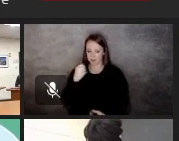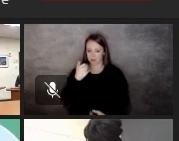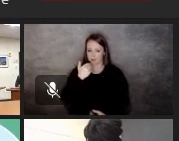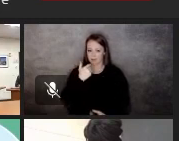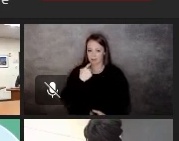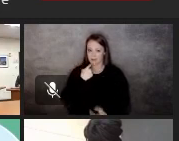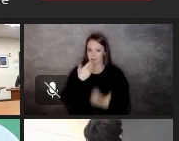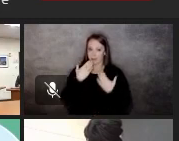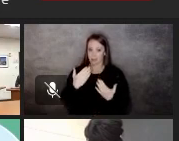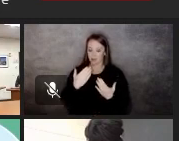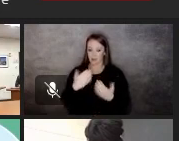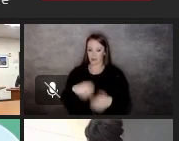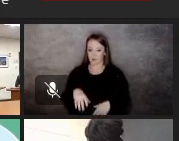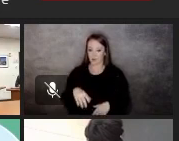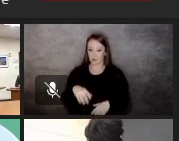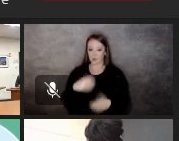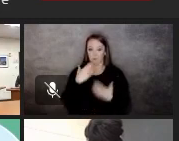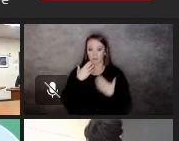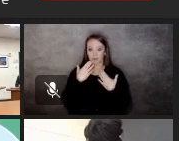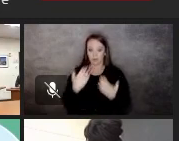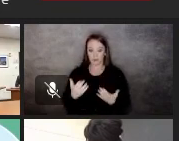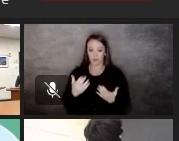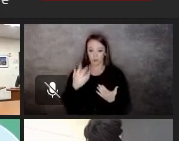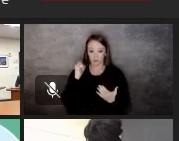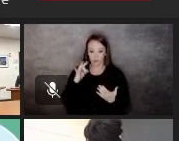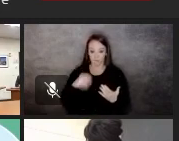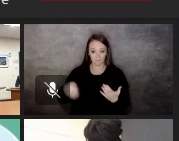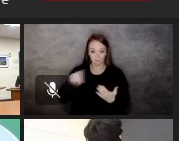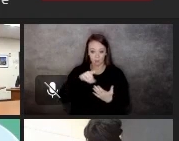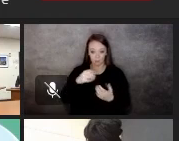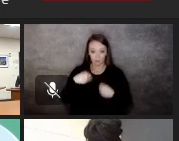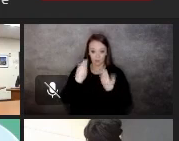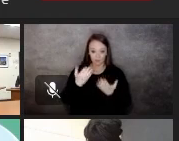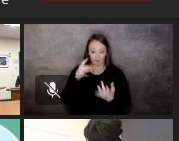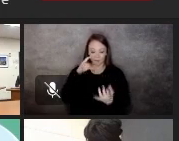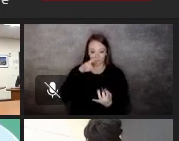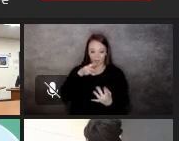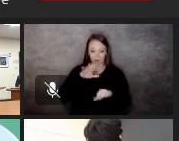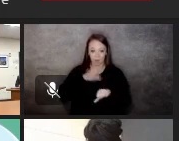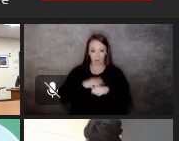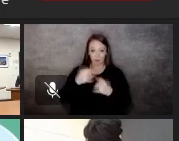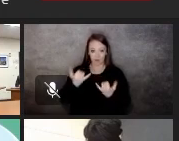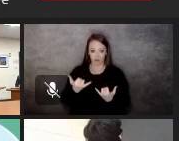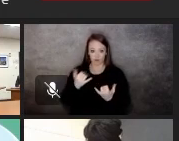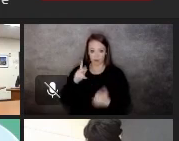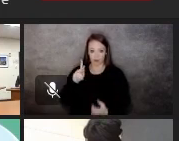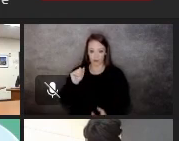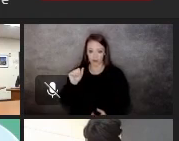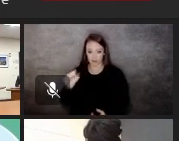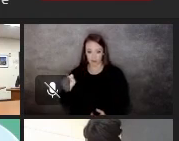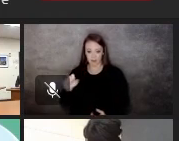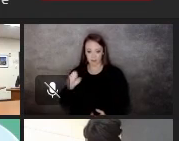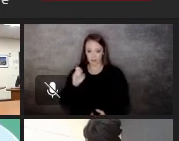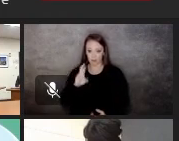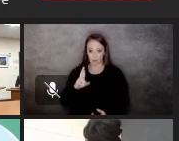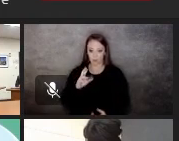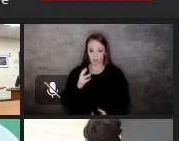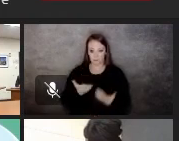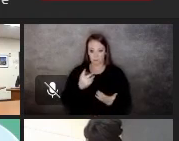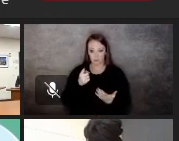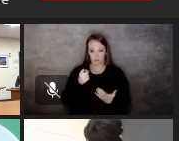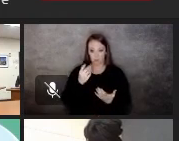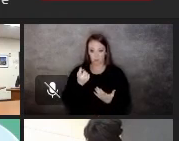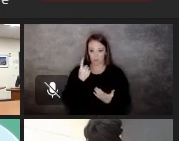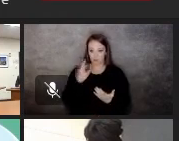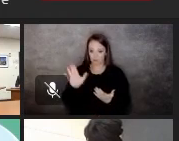you, especially if you were someone who gave feedback on the current cast, or if you know a teacher or a friend in the visual and performing arts who did,